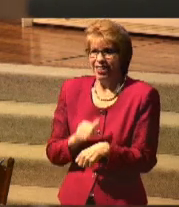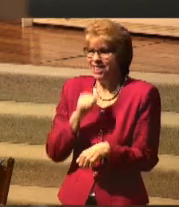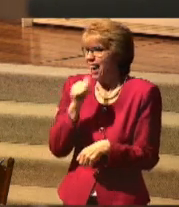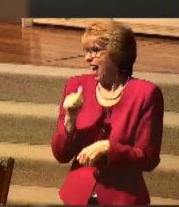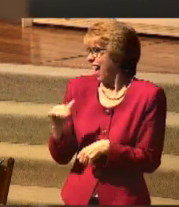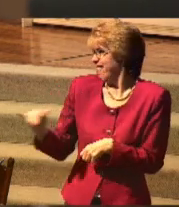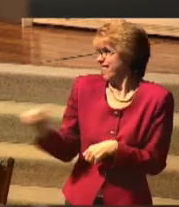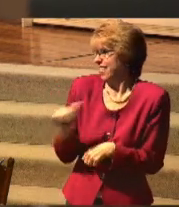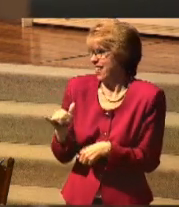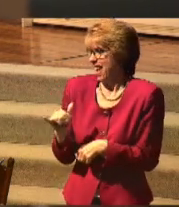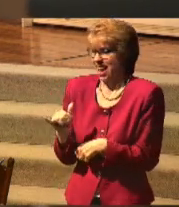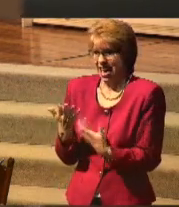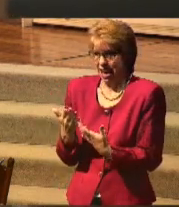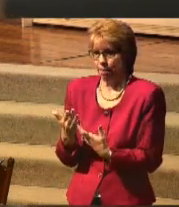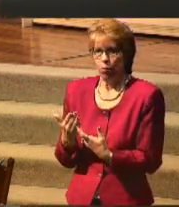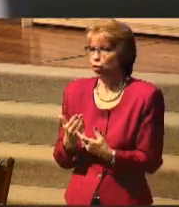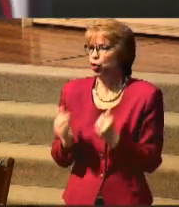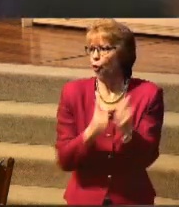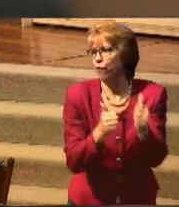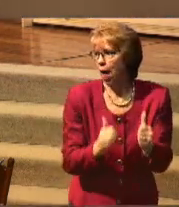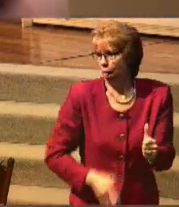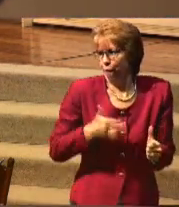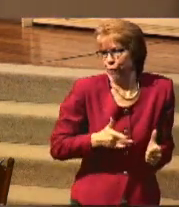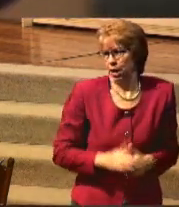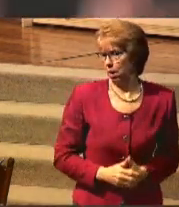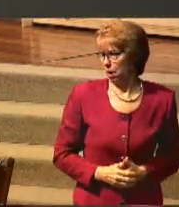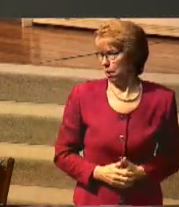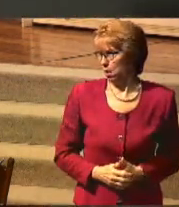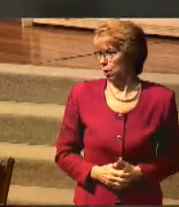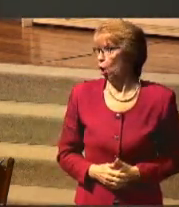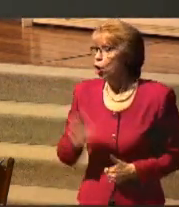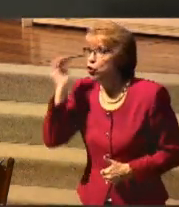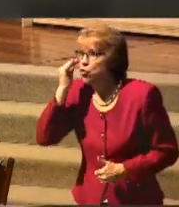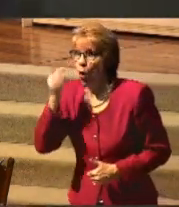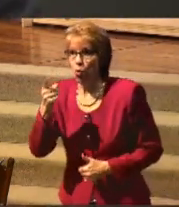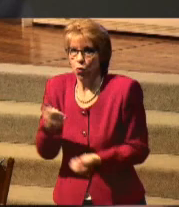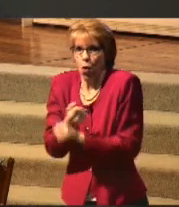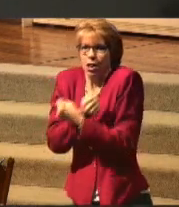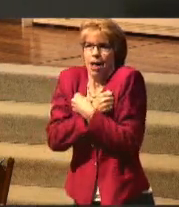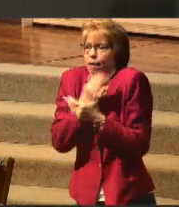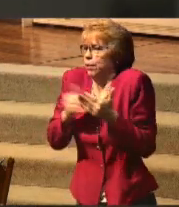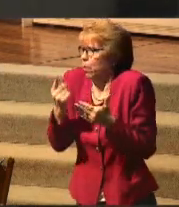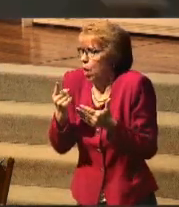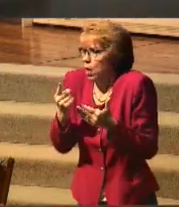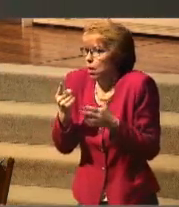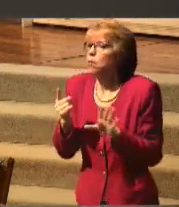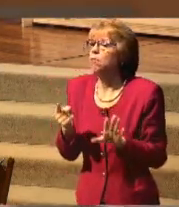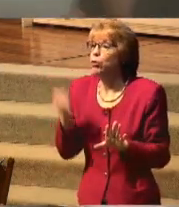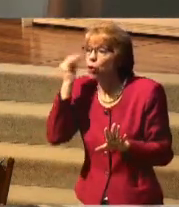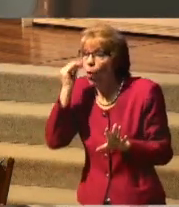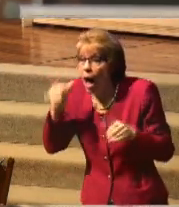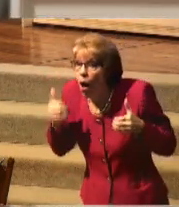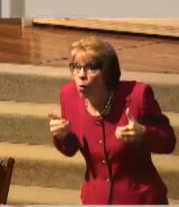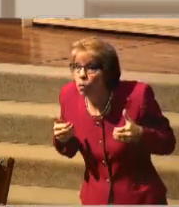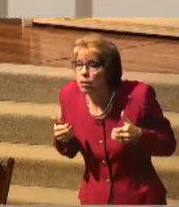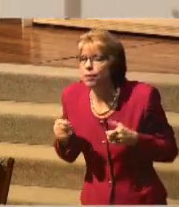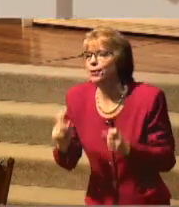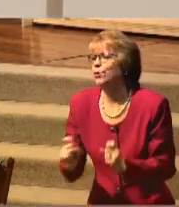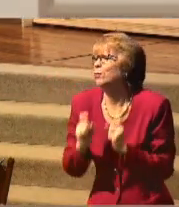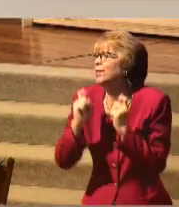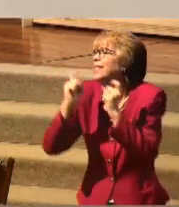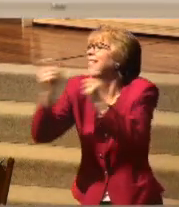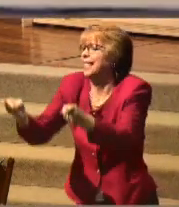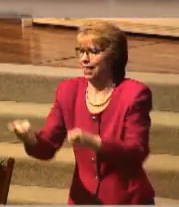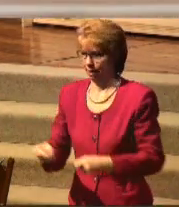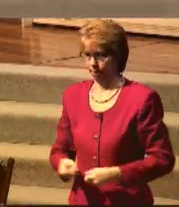And we don't follow our feelings. You know why you love, you know how you love somebody? You give to that person. You give